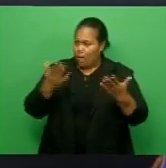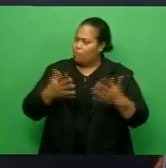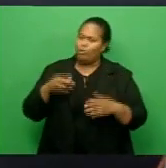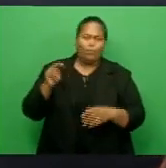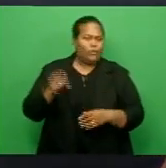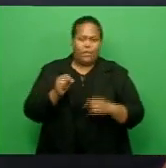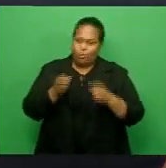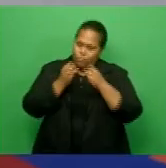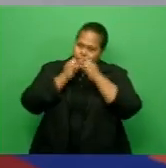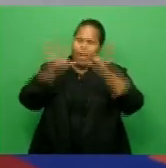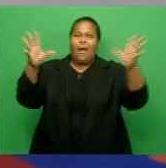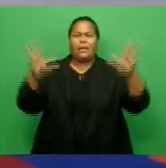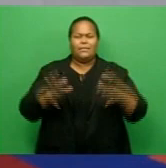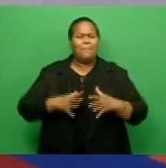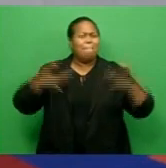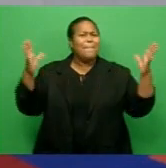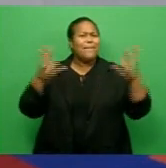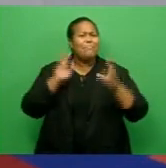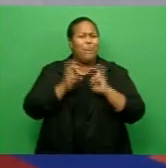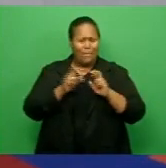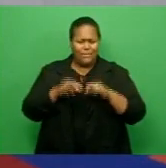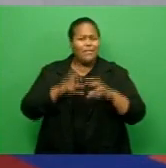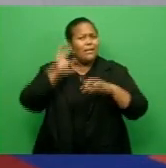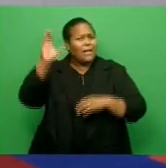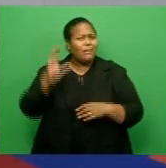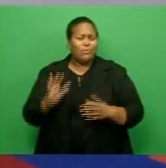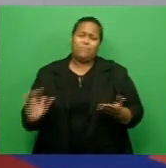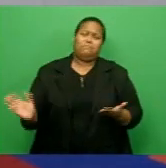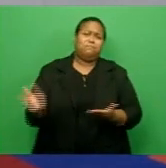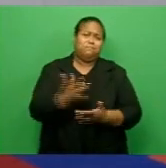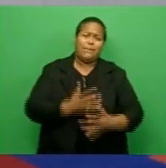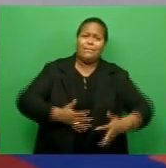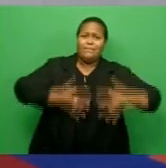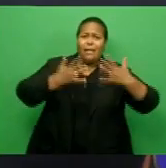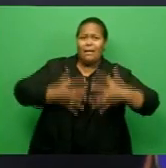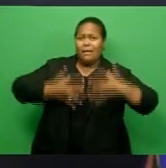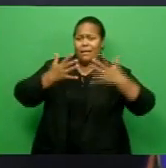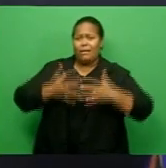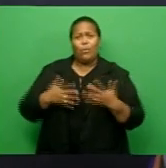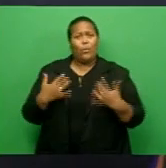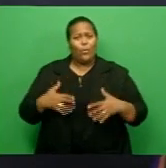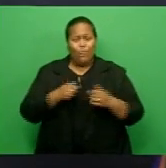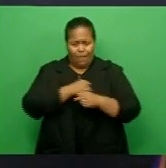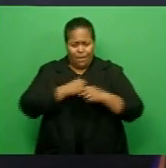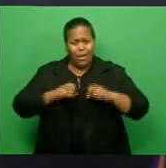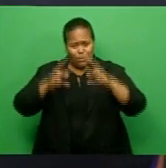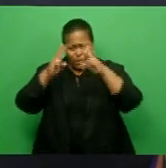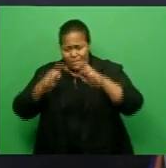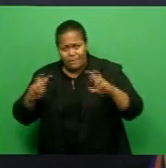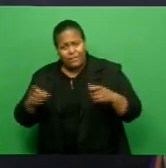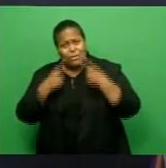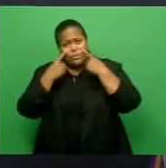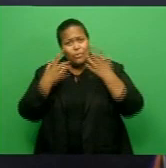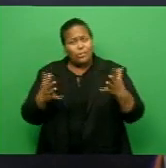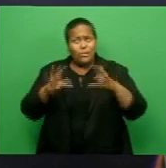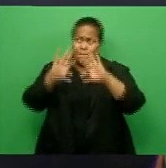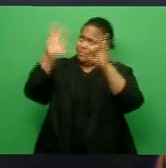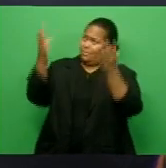a huge problem in this country. We've been listening to all the data. Our survey shows the global